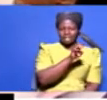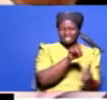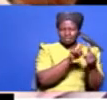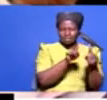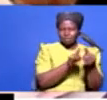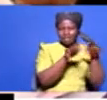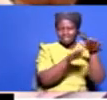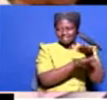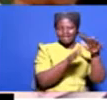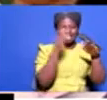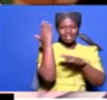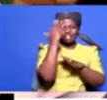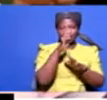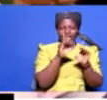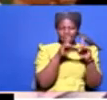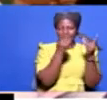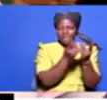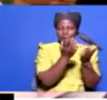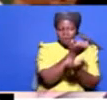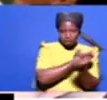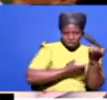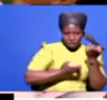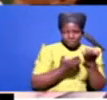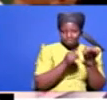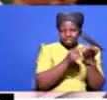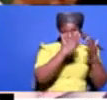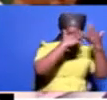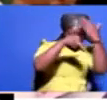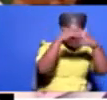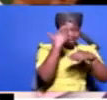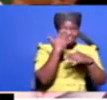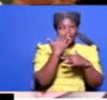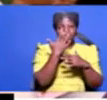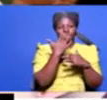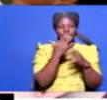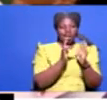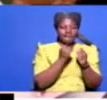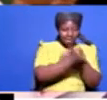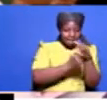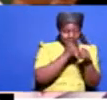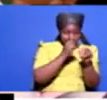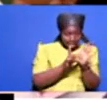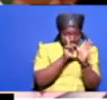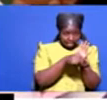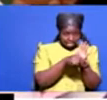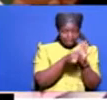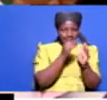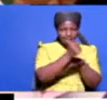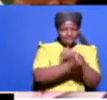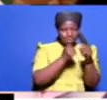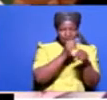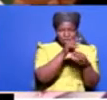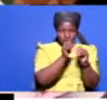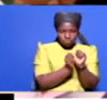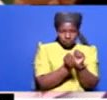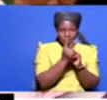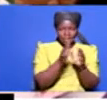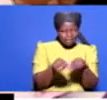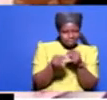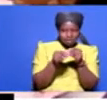Department of Economics. The university would, years later, in 2012, bestow upon him an